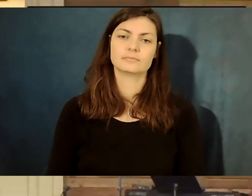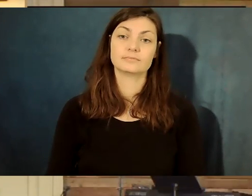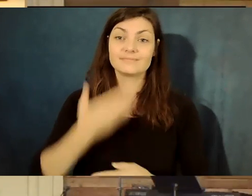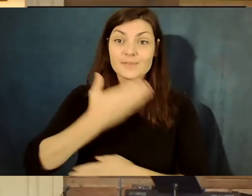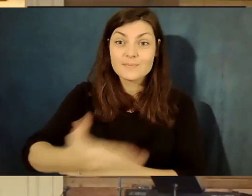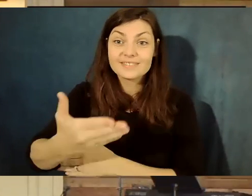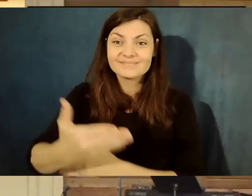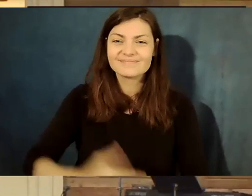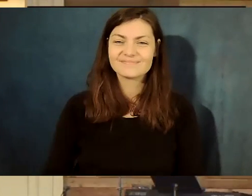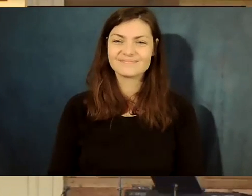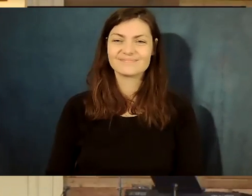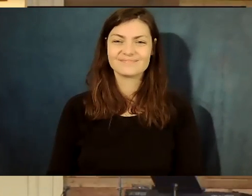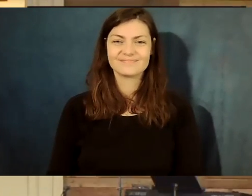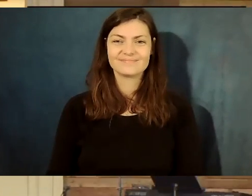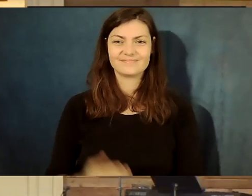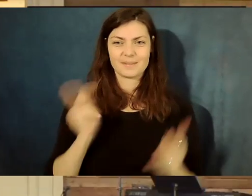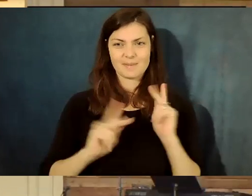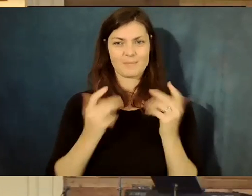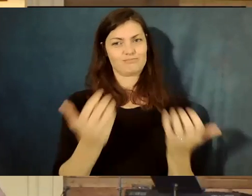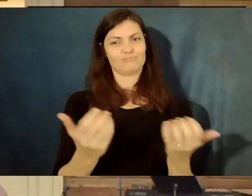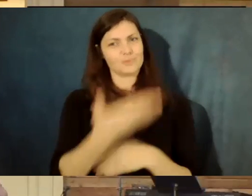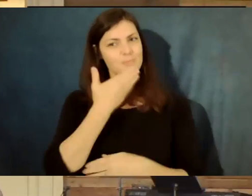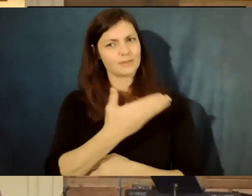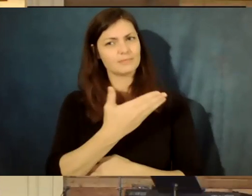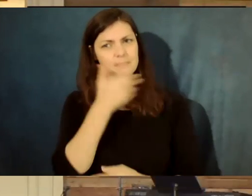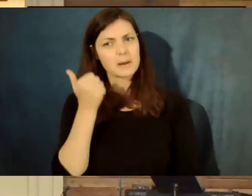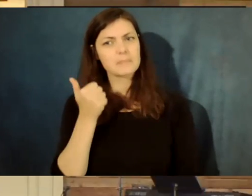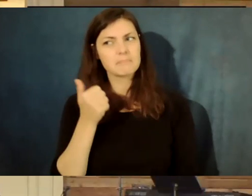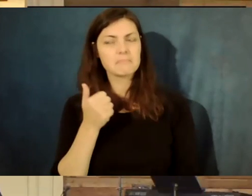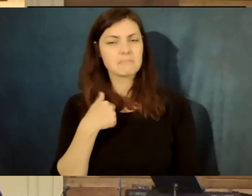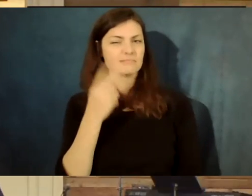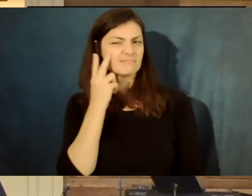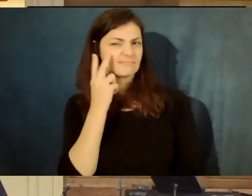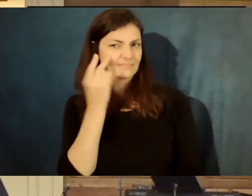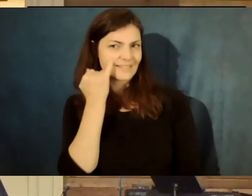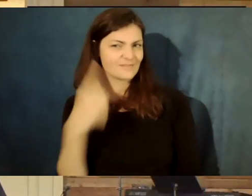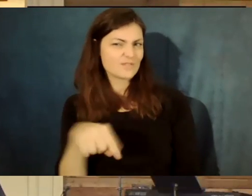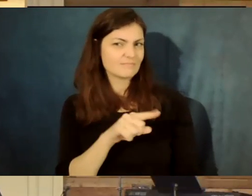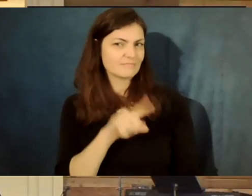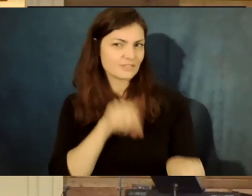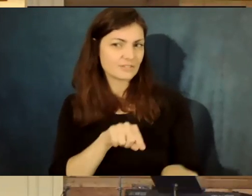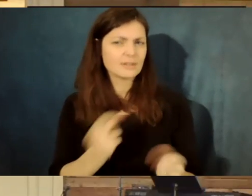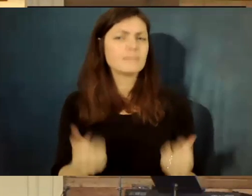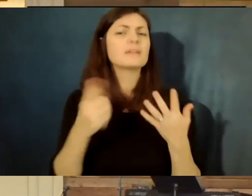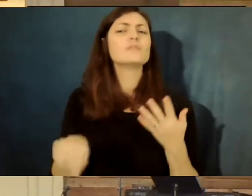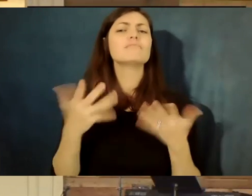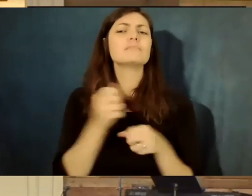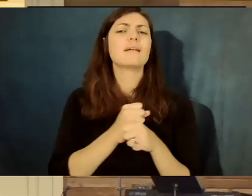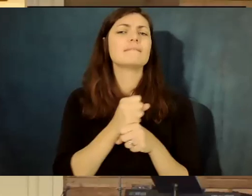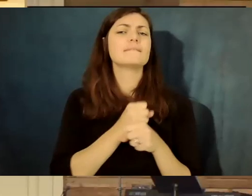Good morning. It was better that time. I was just seeing. How many of you had coffee?